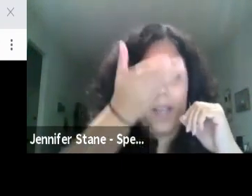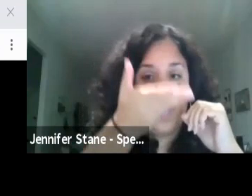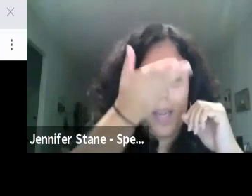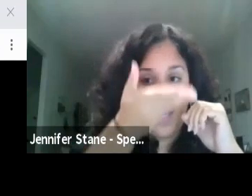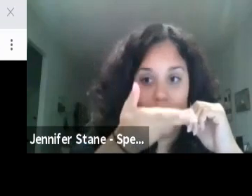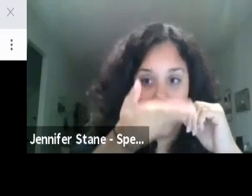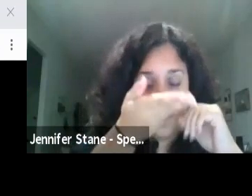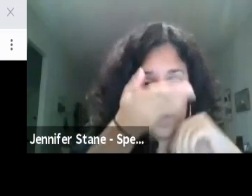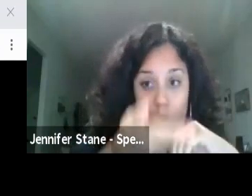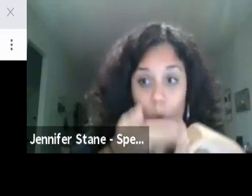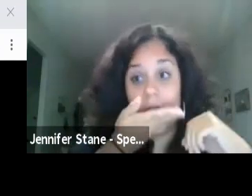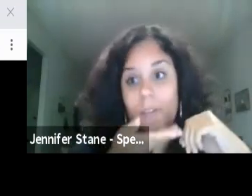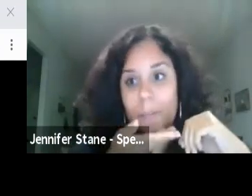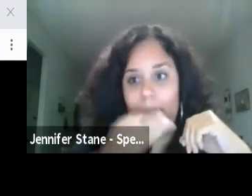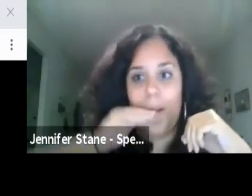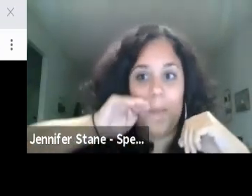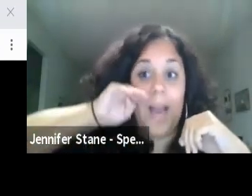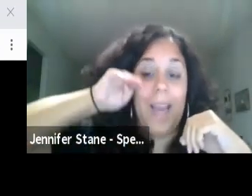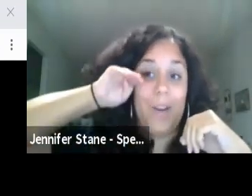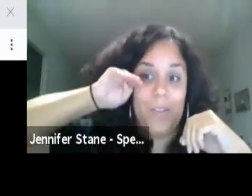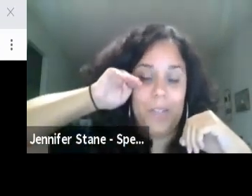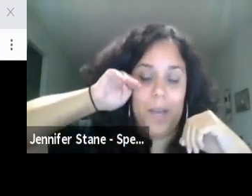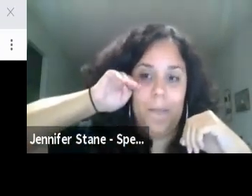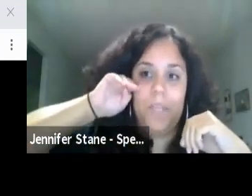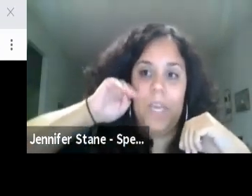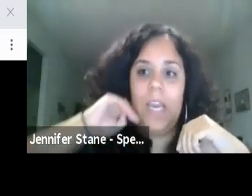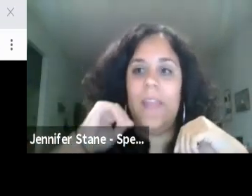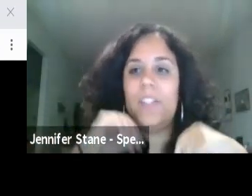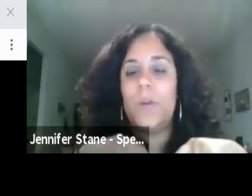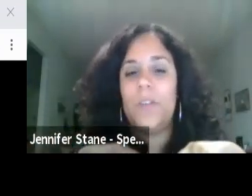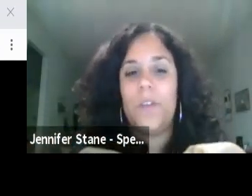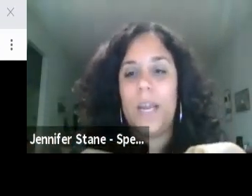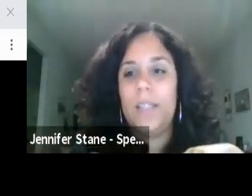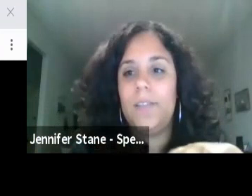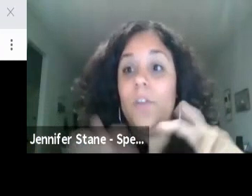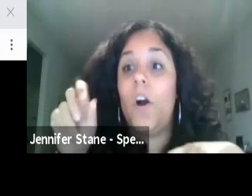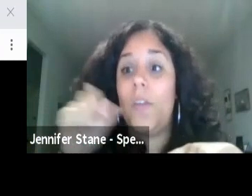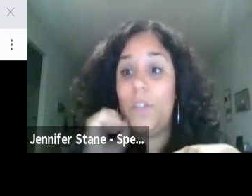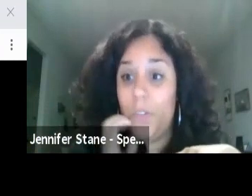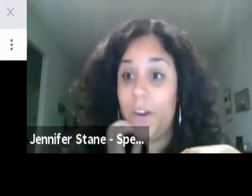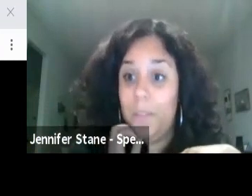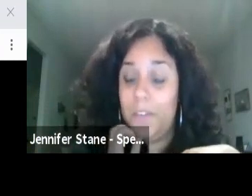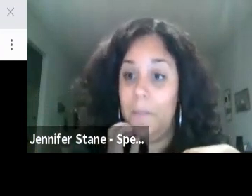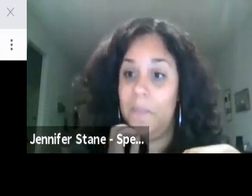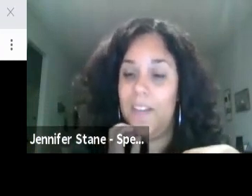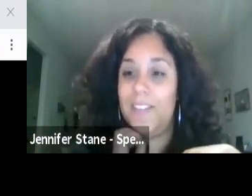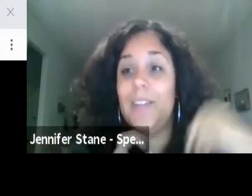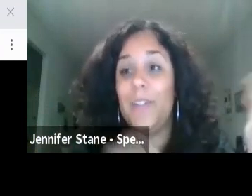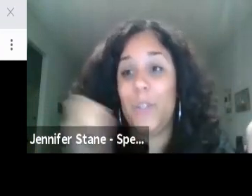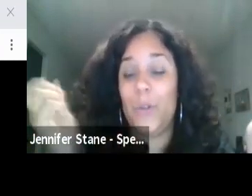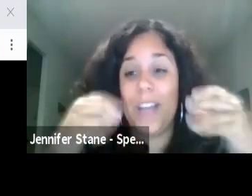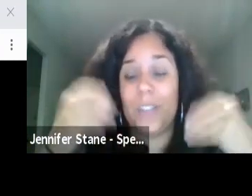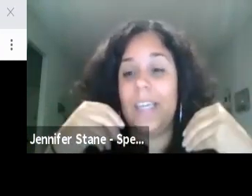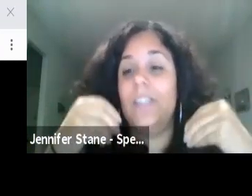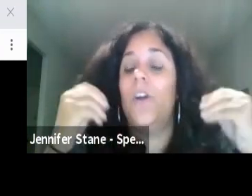away. It gets shorter on the bottom, higher on the top. And that's where the phrase long in the tooth comes from. It's not